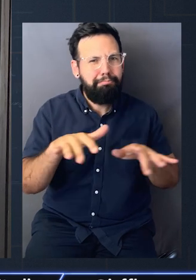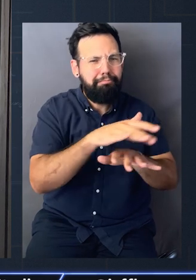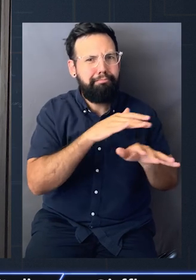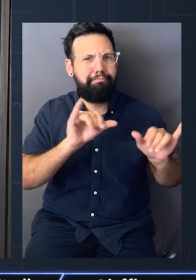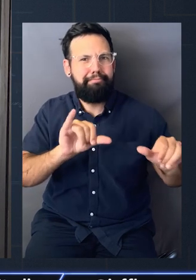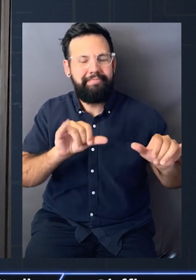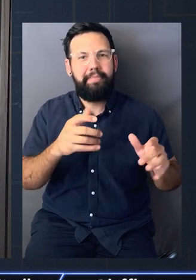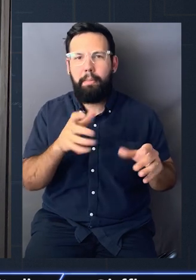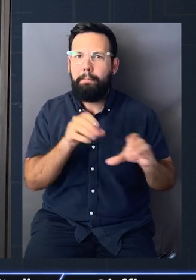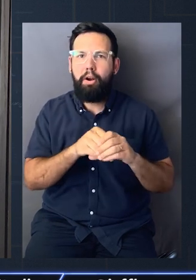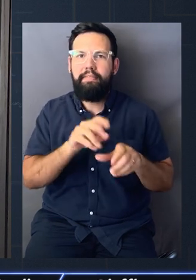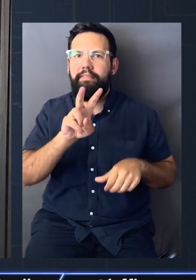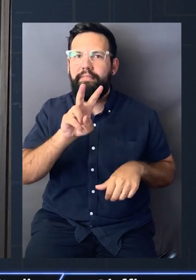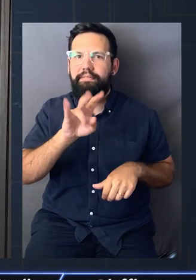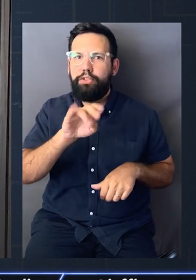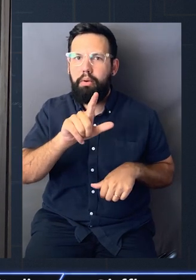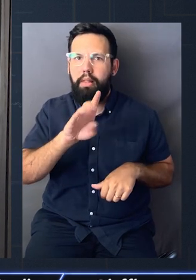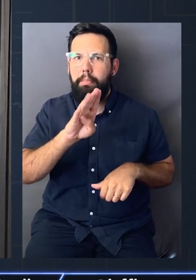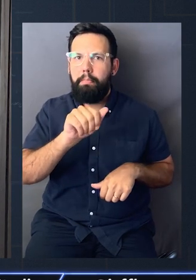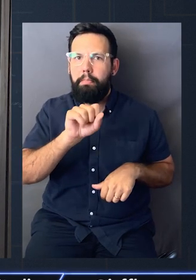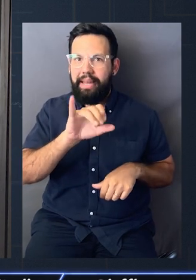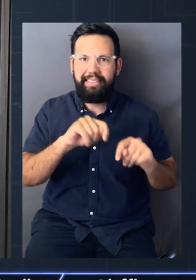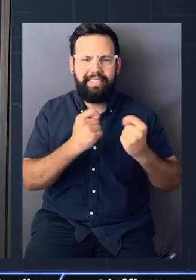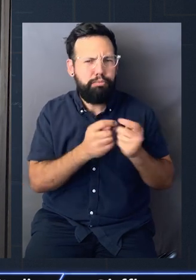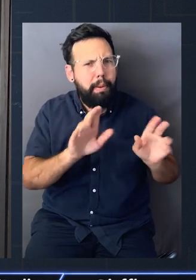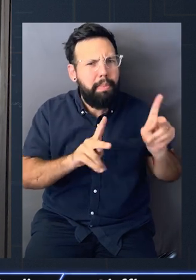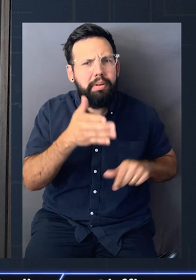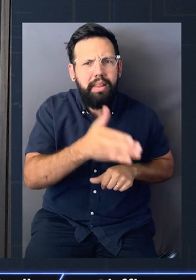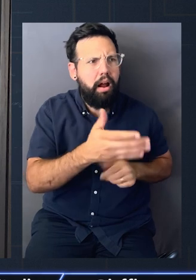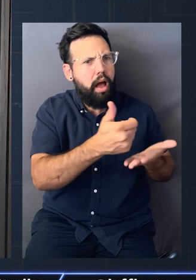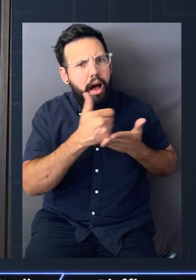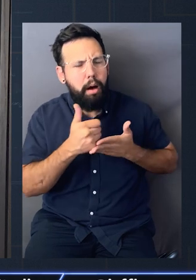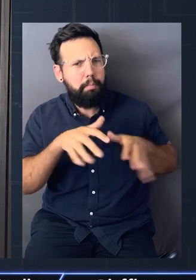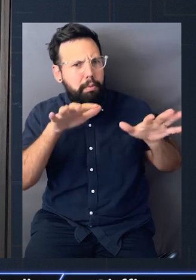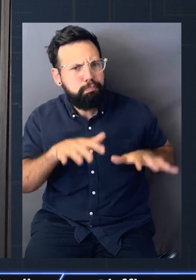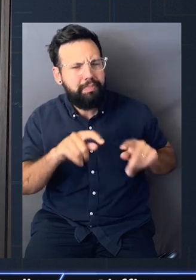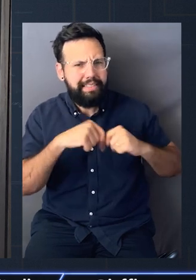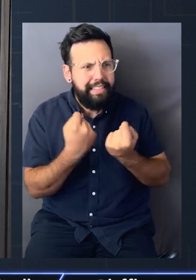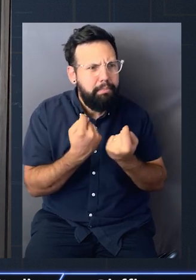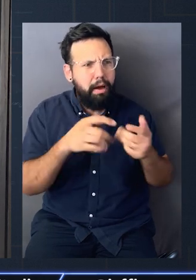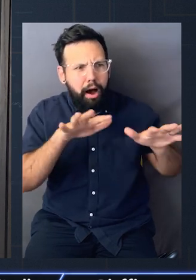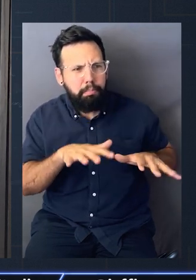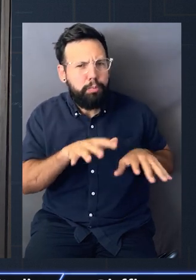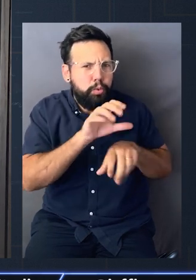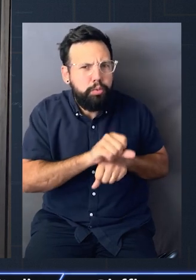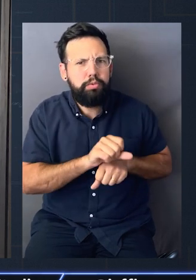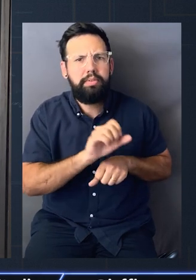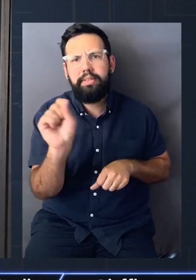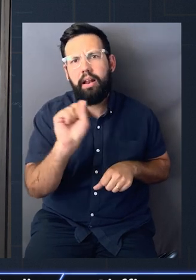of the Visual Basic team, lots of great folks on that team, and really helped me to settle in to the team and to